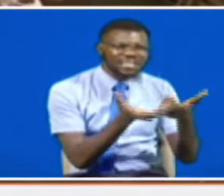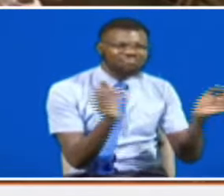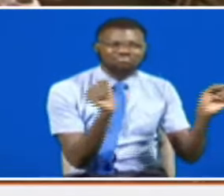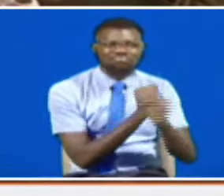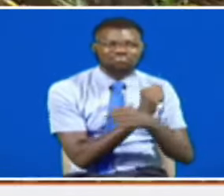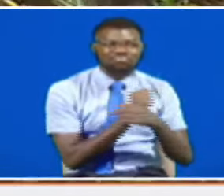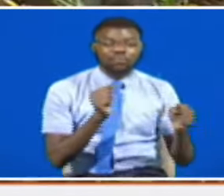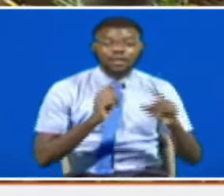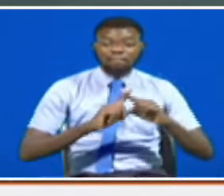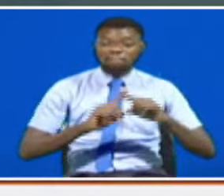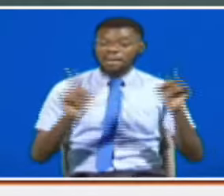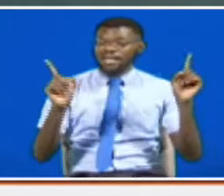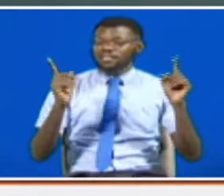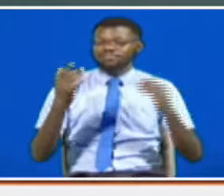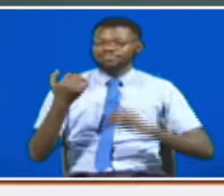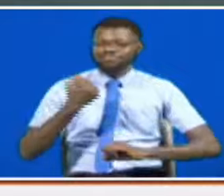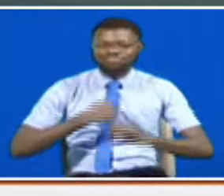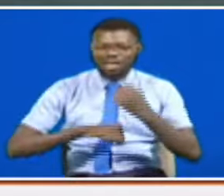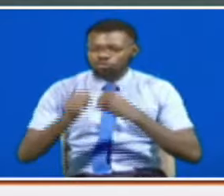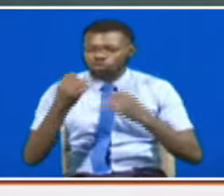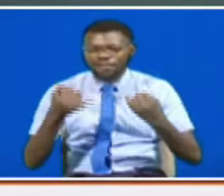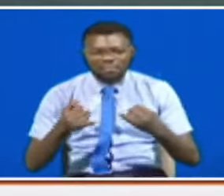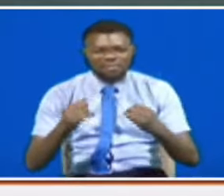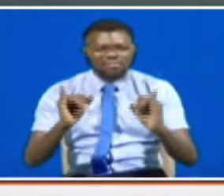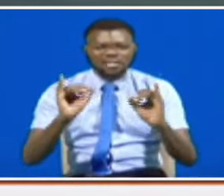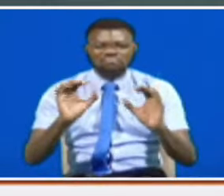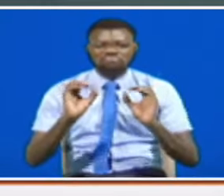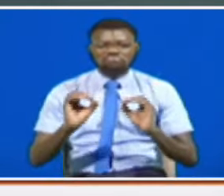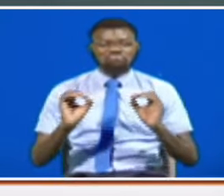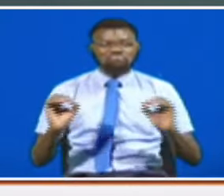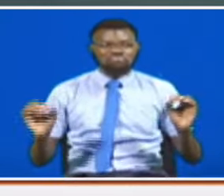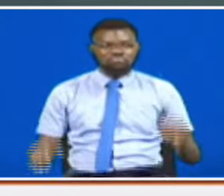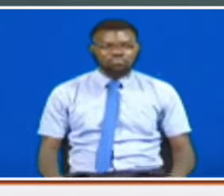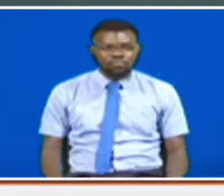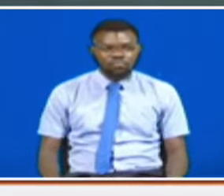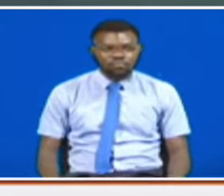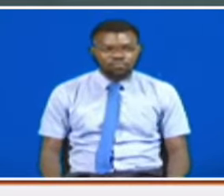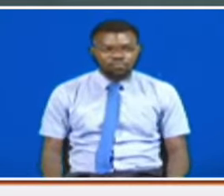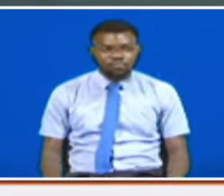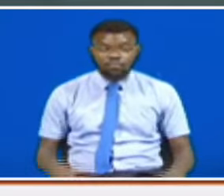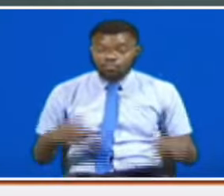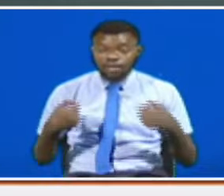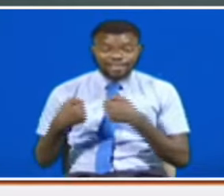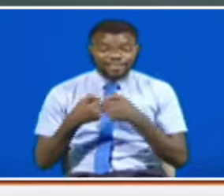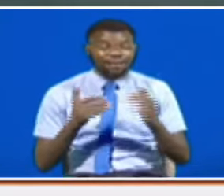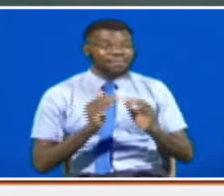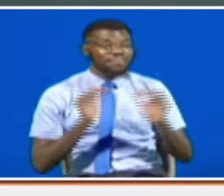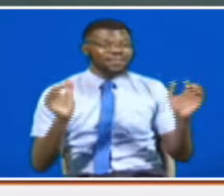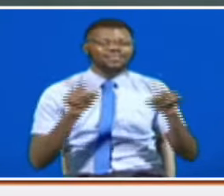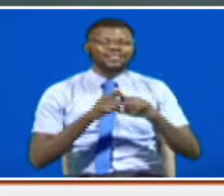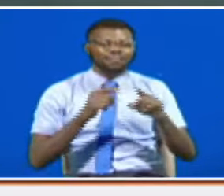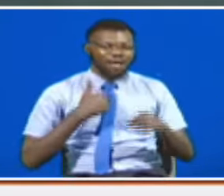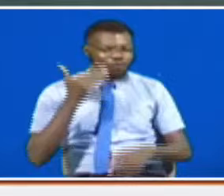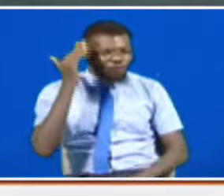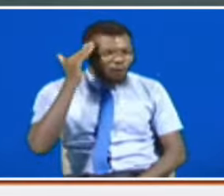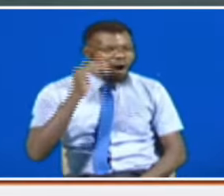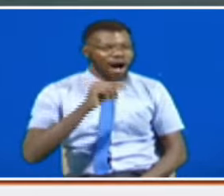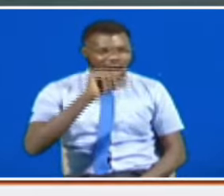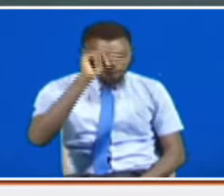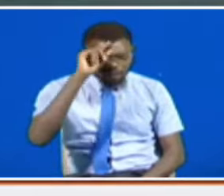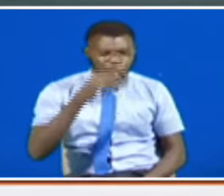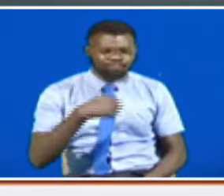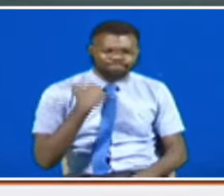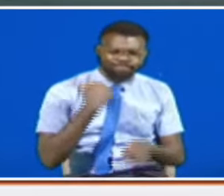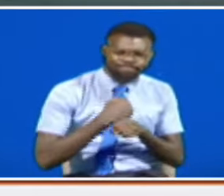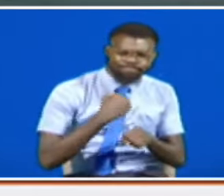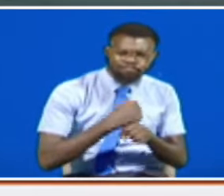remains a wish. We are conscious that this is a big challenge, and I know that this administration is working towards trying